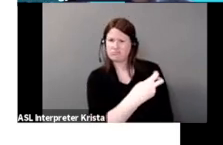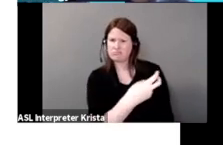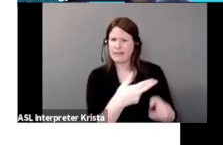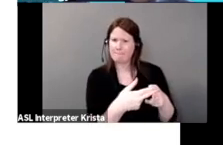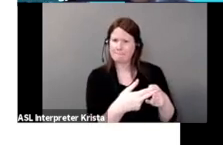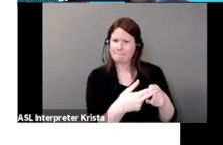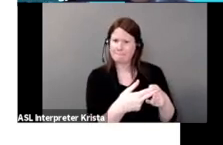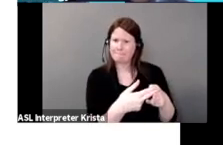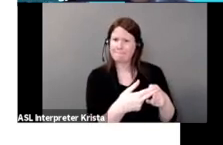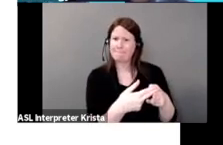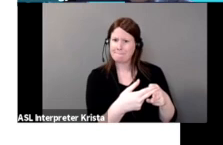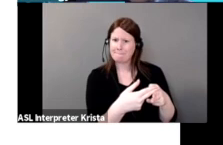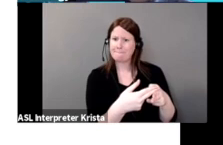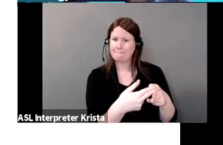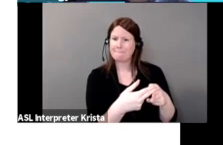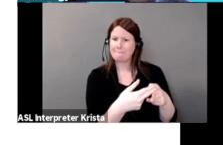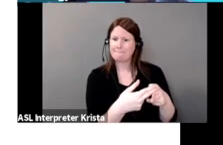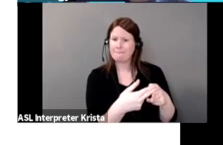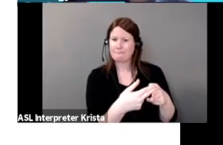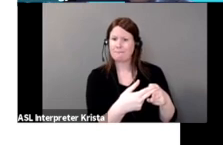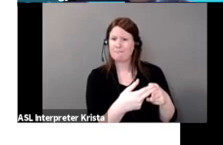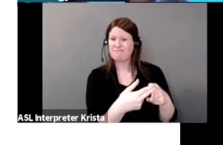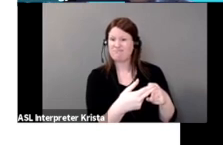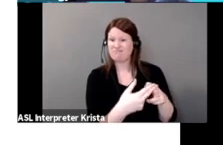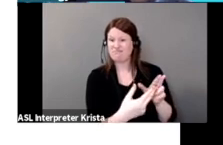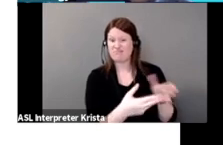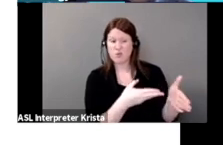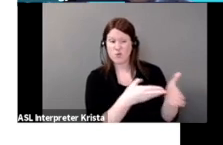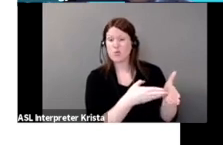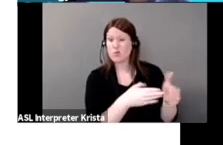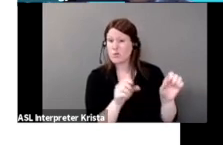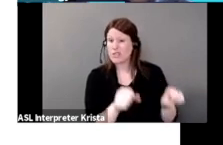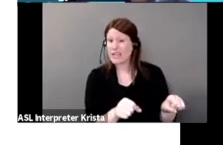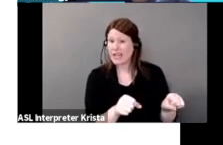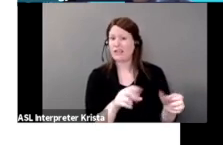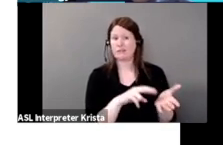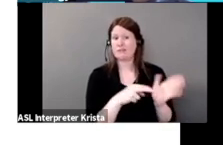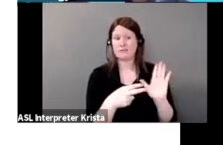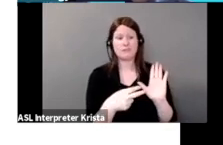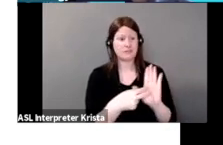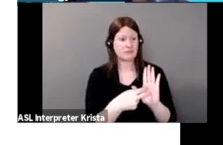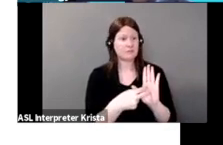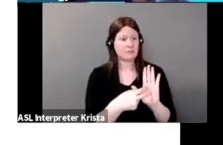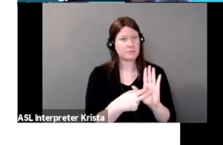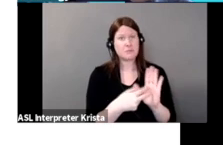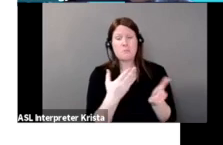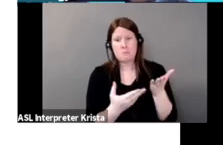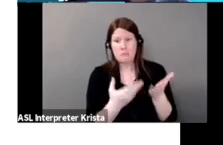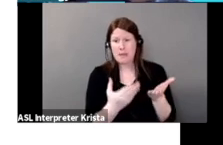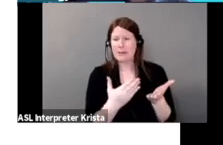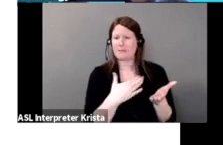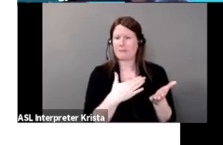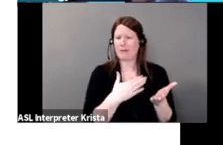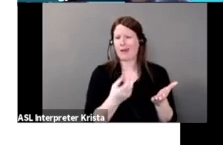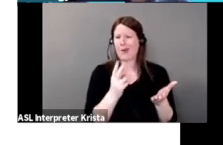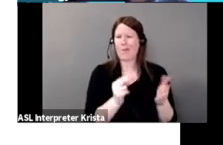And you could be found to actually have a common law trademark, but you will have to